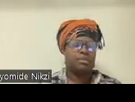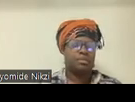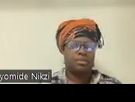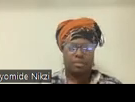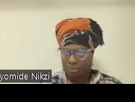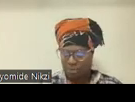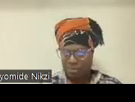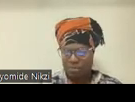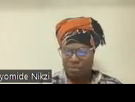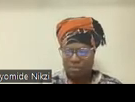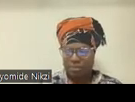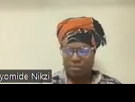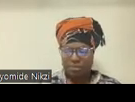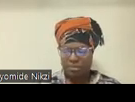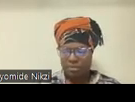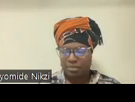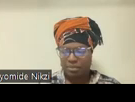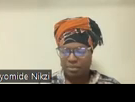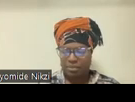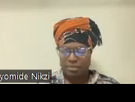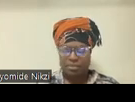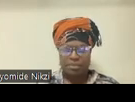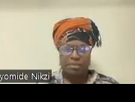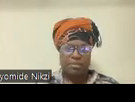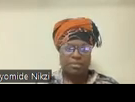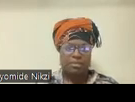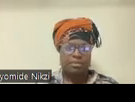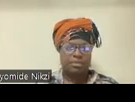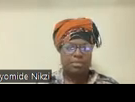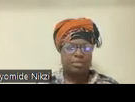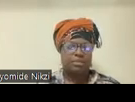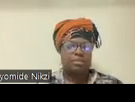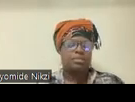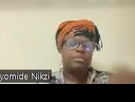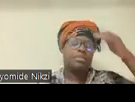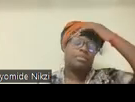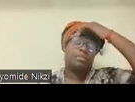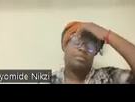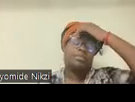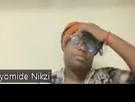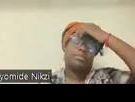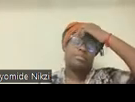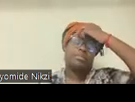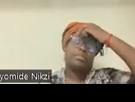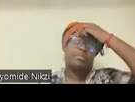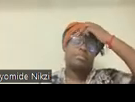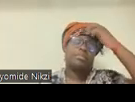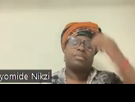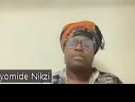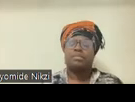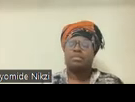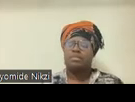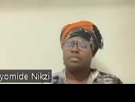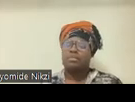2022, including that, quote, there is a current perception by both community members and law enforcement that